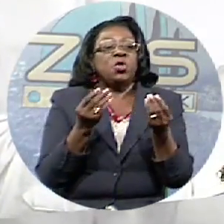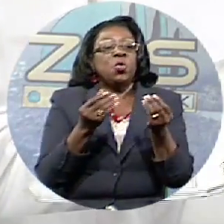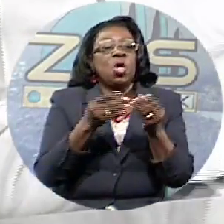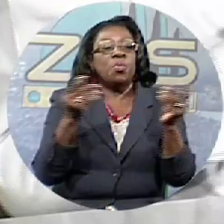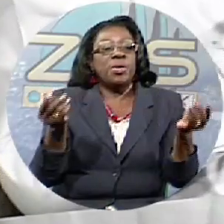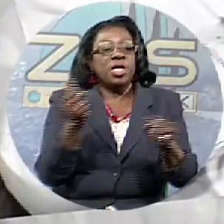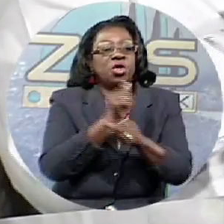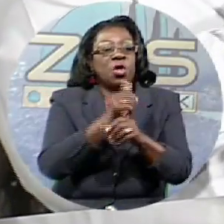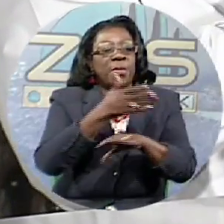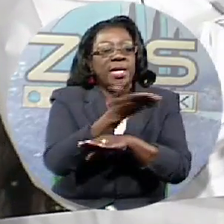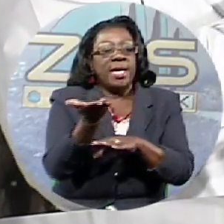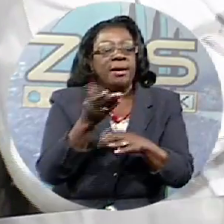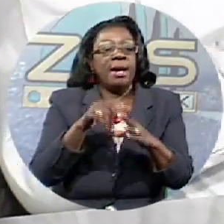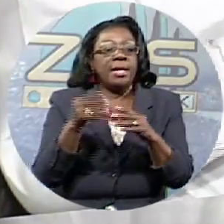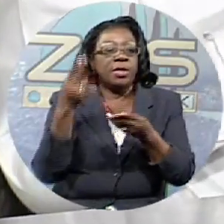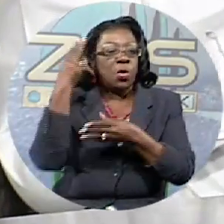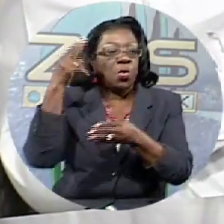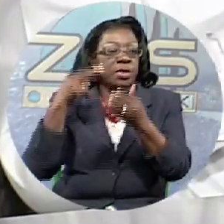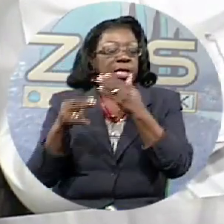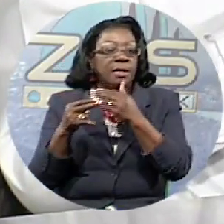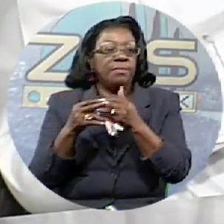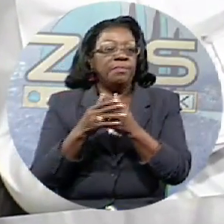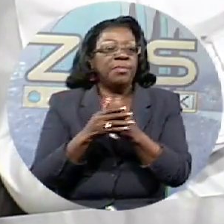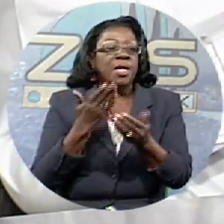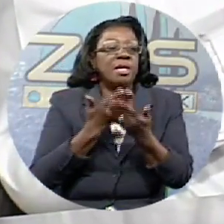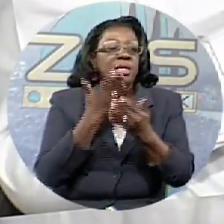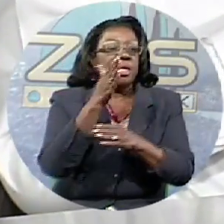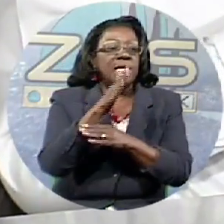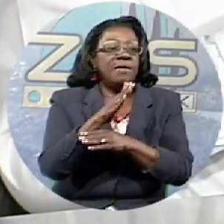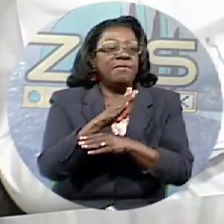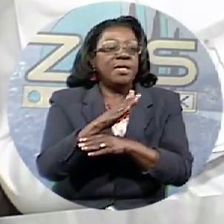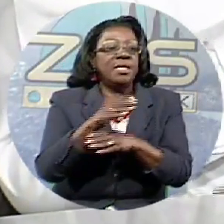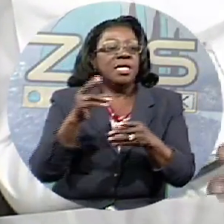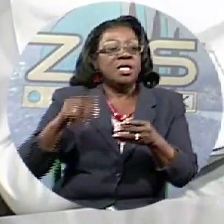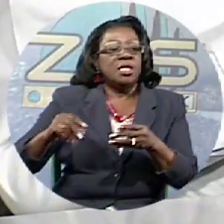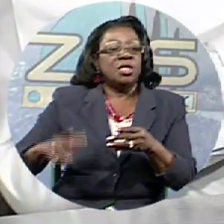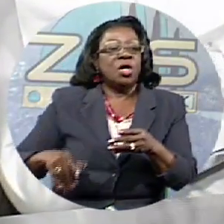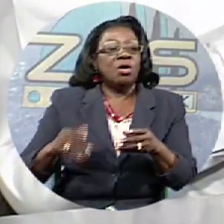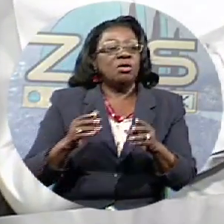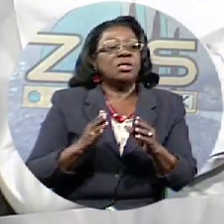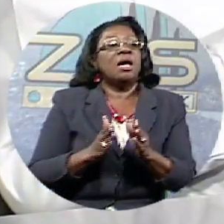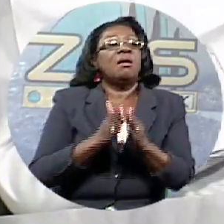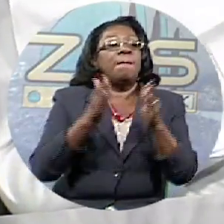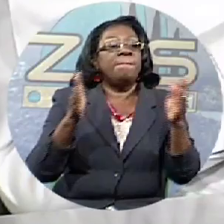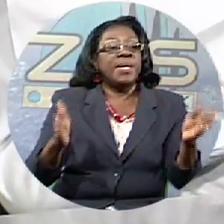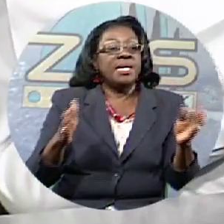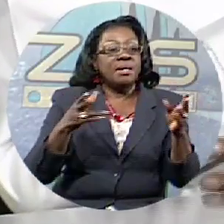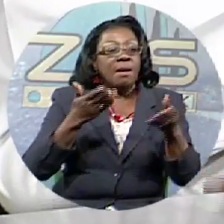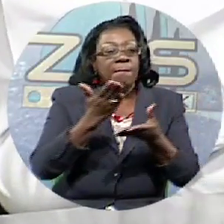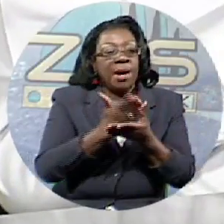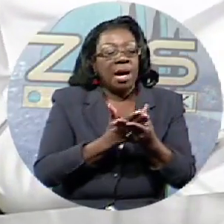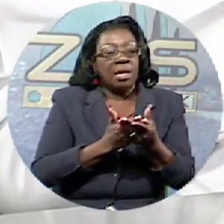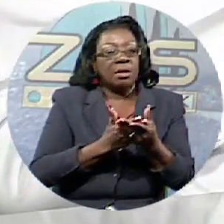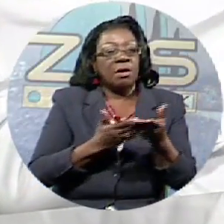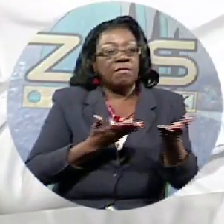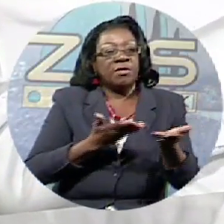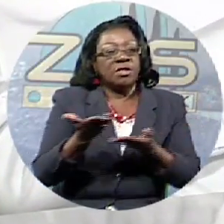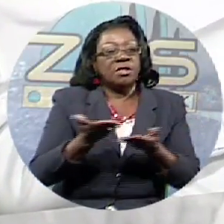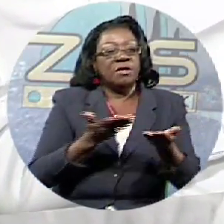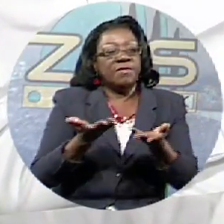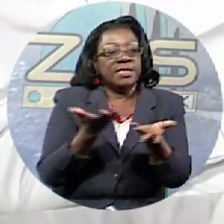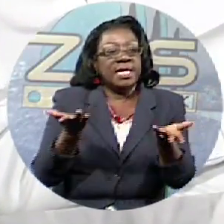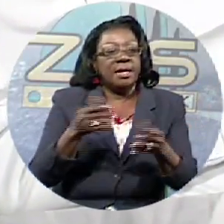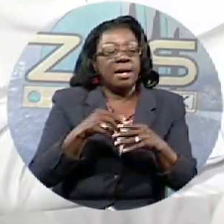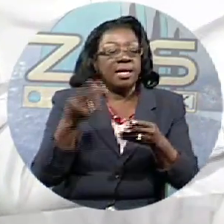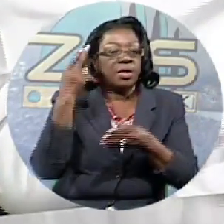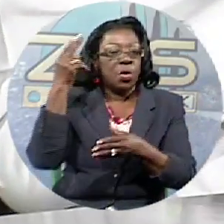the resort. Good evening. Yes, they do. They're a big, big part of our service to our guests and to our property. Mm-hmm. And